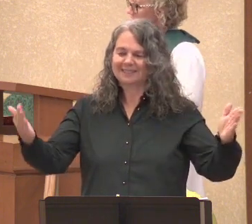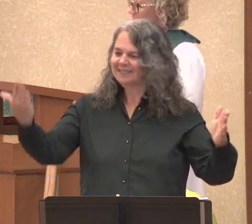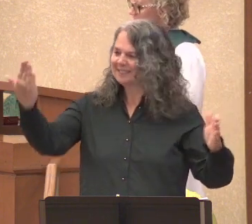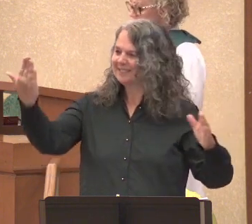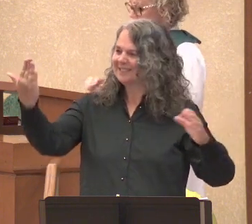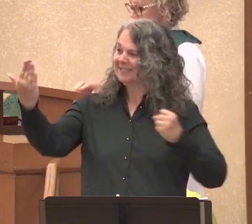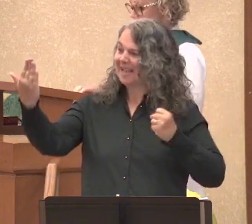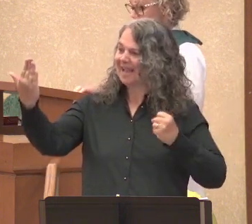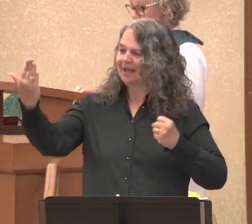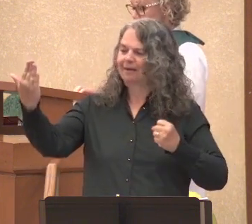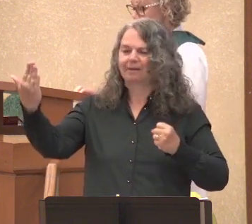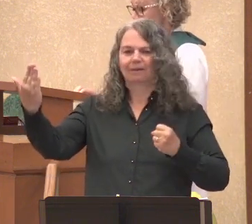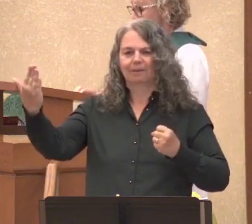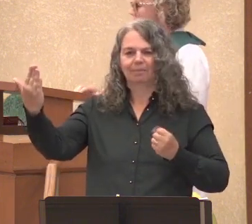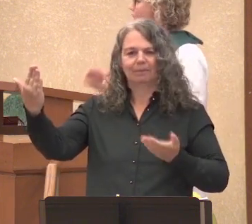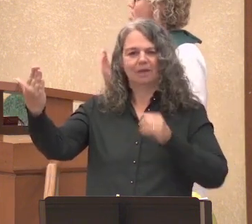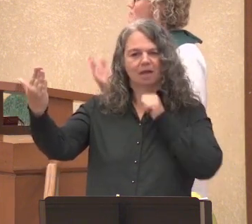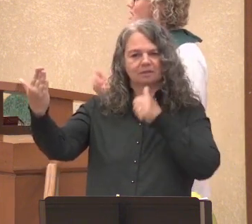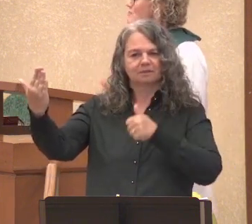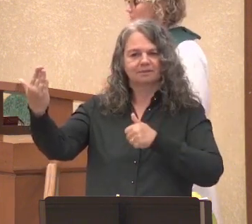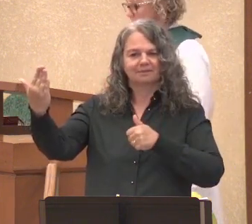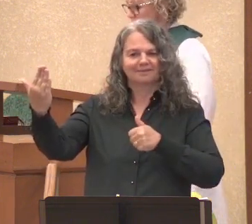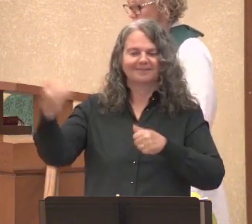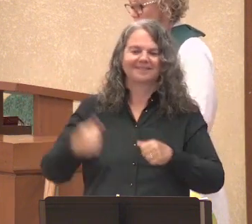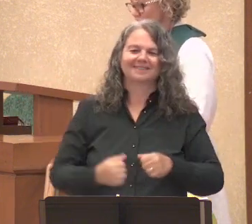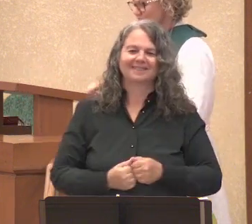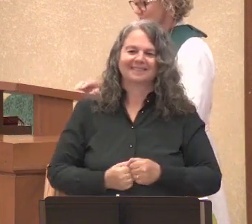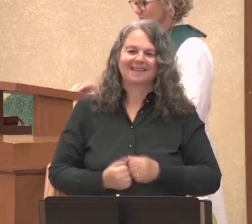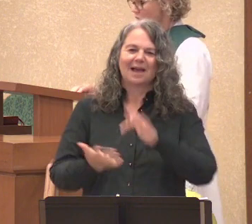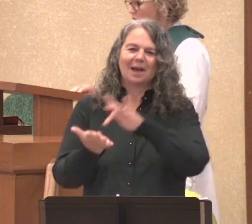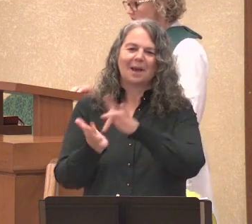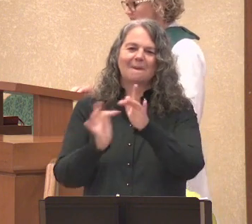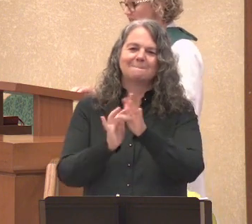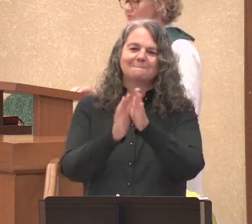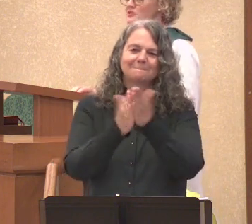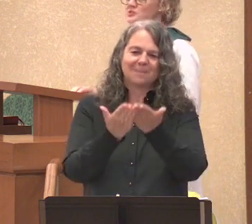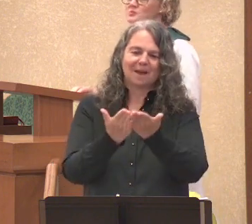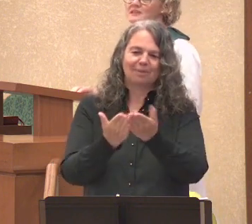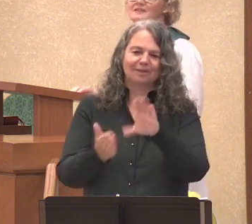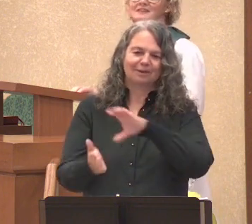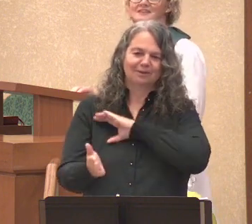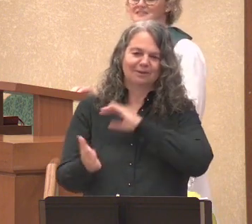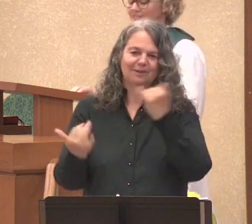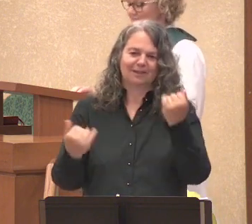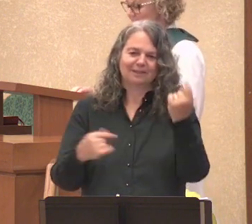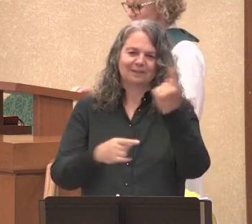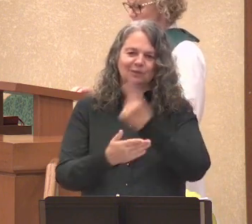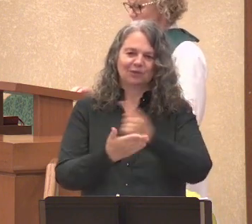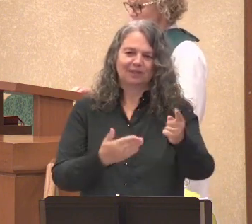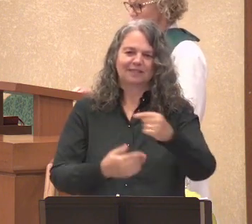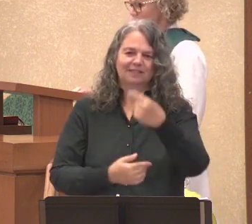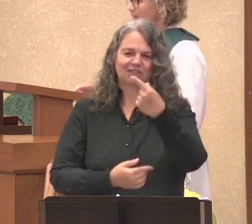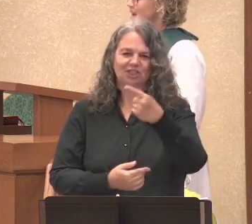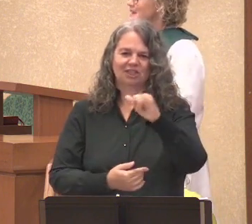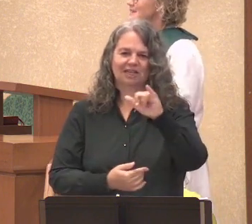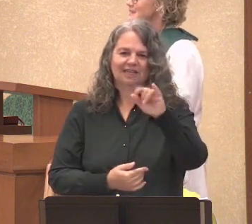or not? Our Bible character from the Hall of Faith this week is